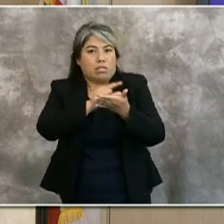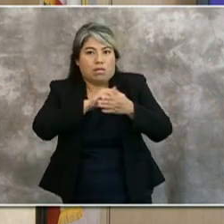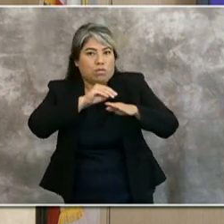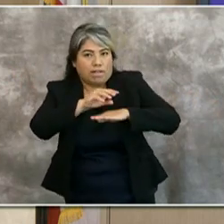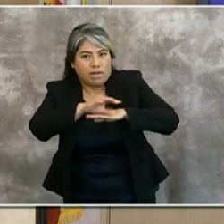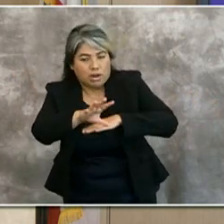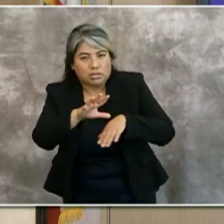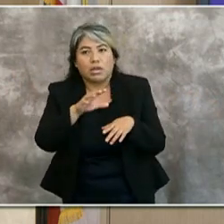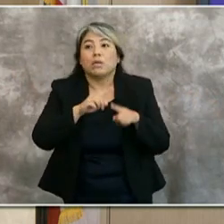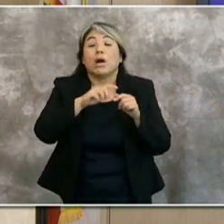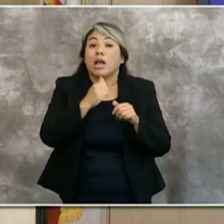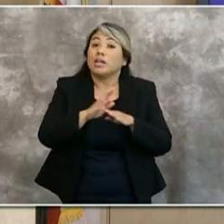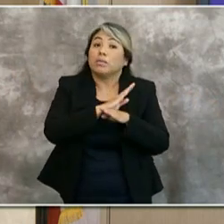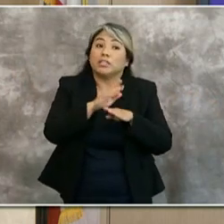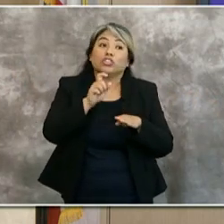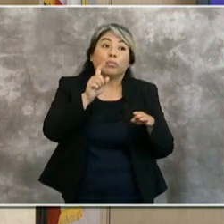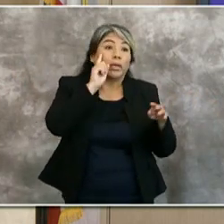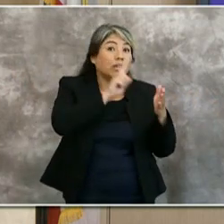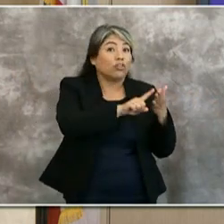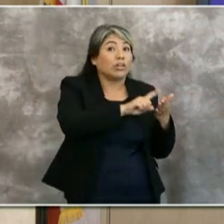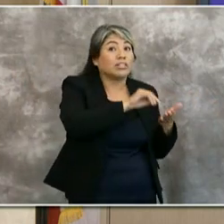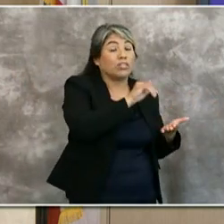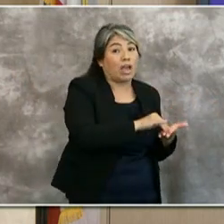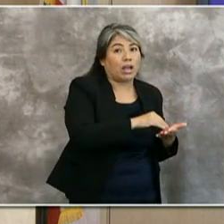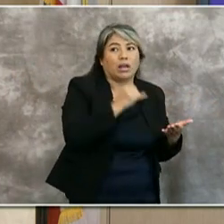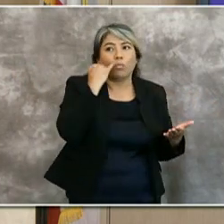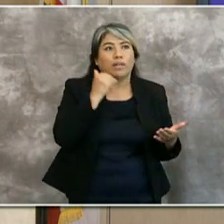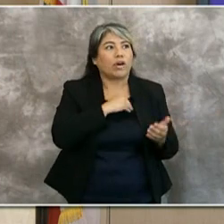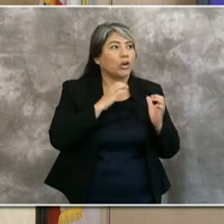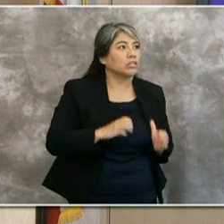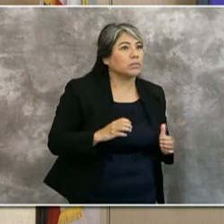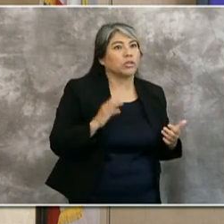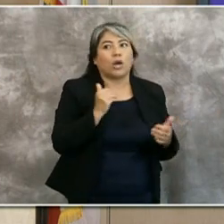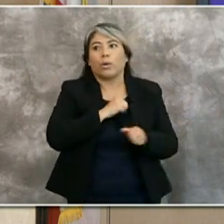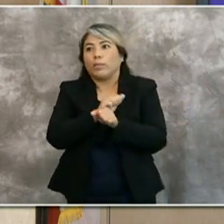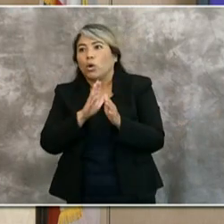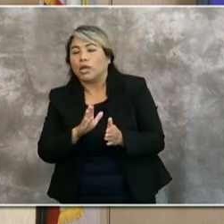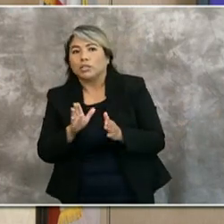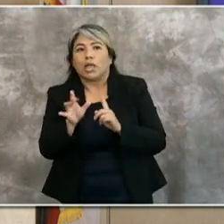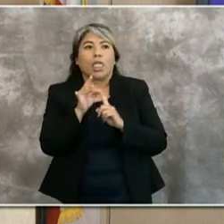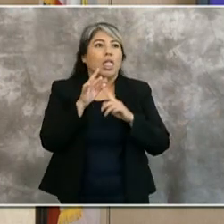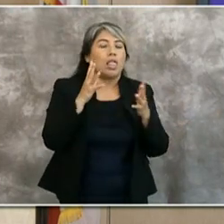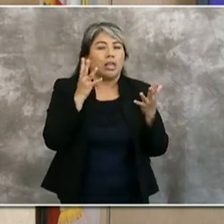think any business should be looking at. Supervisor Fletcher, anything else?